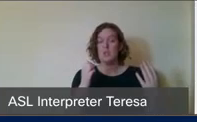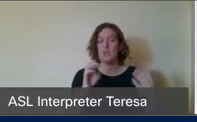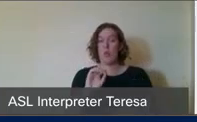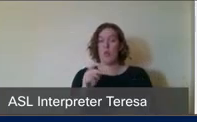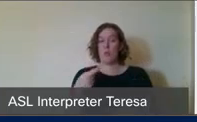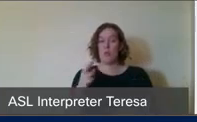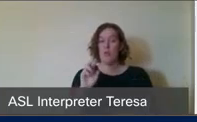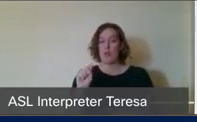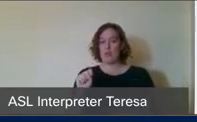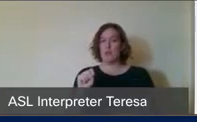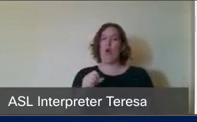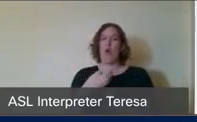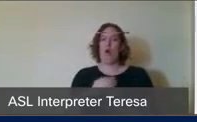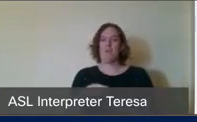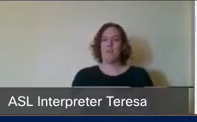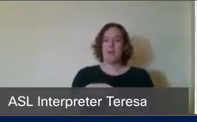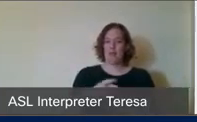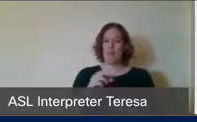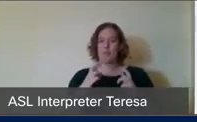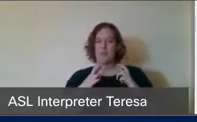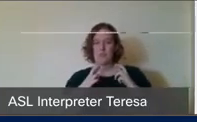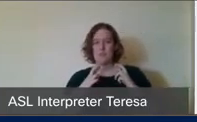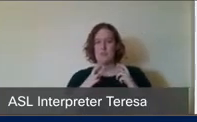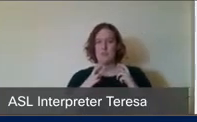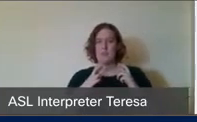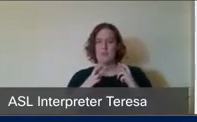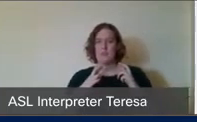OPRS, the Office of Payroll Retirement, has ceased